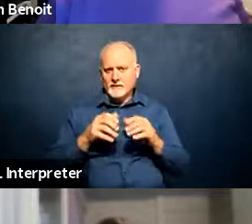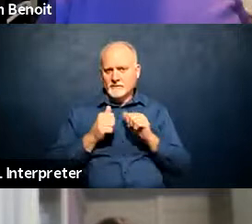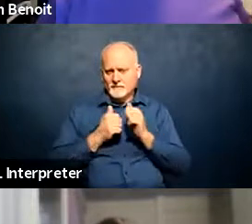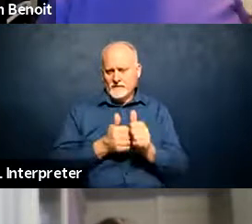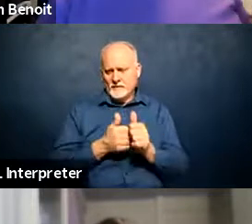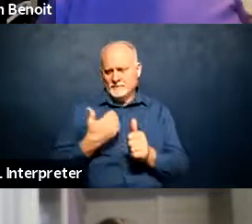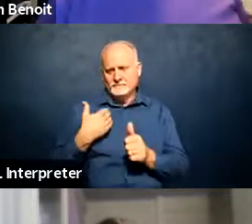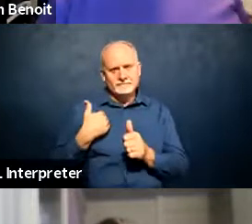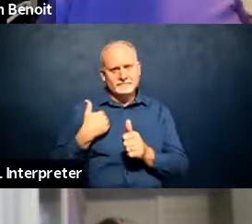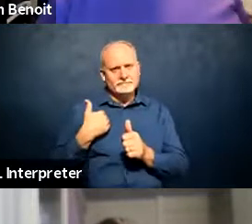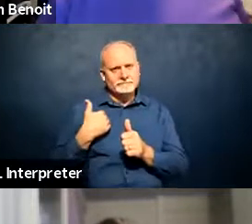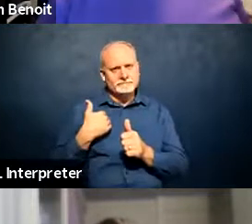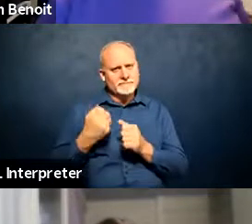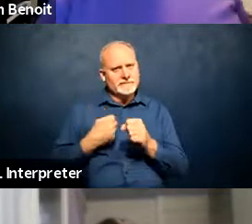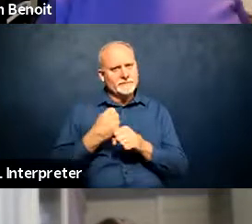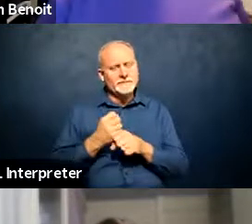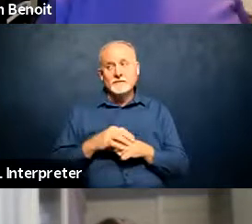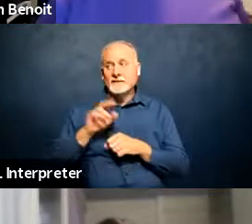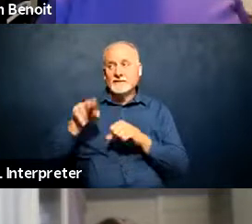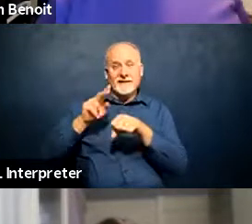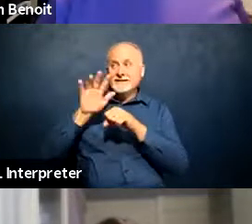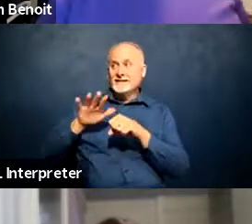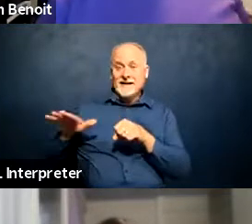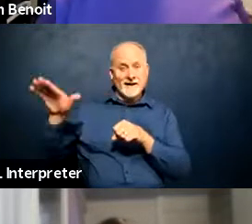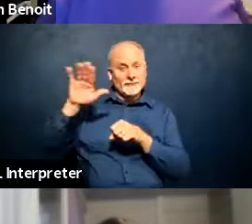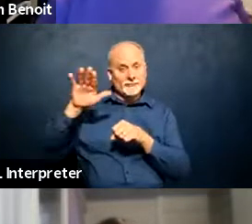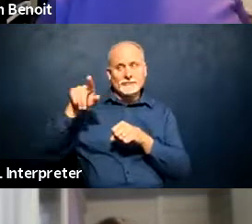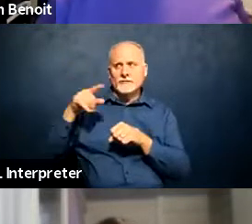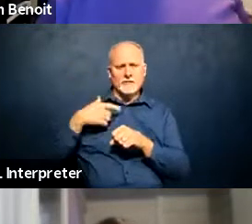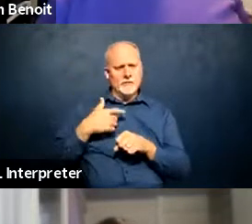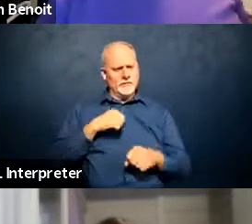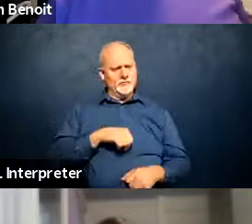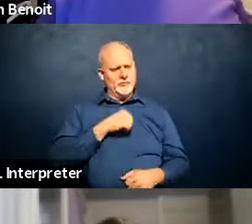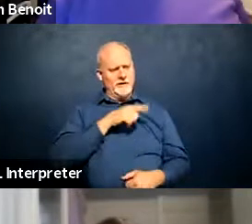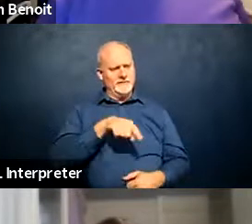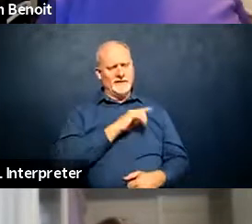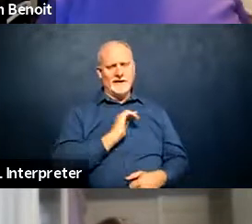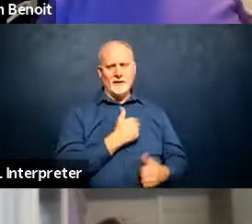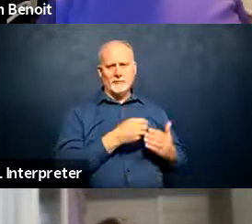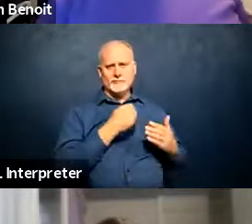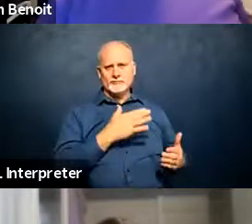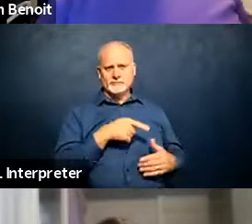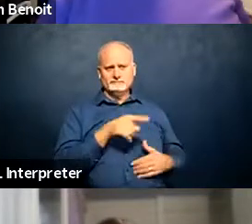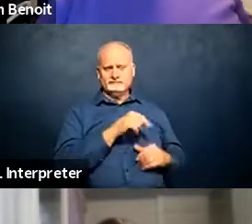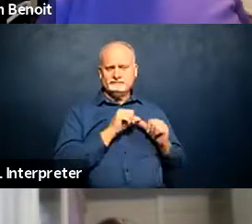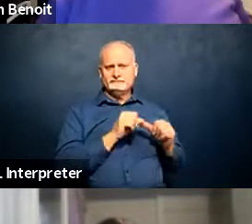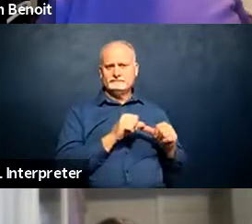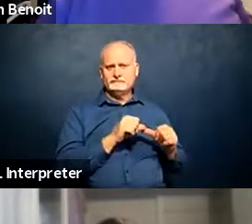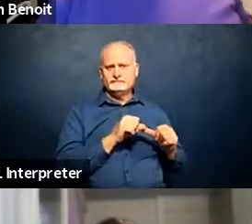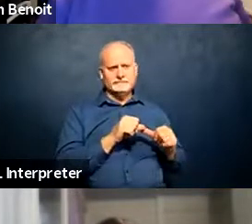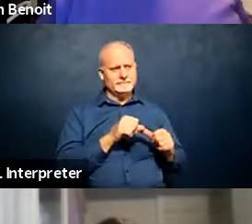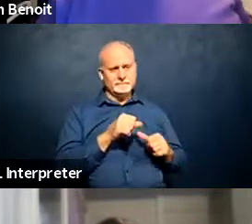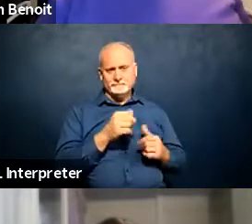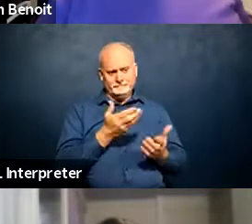There were so many times on a national level, we were proud of the exemplary behaviors of our students that was evidenced by the data